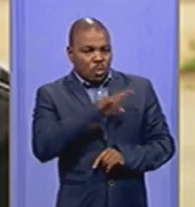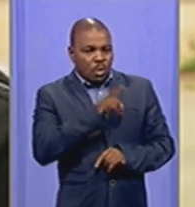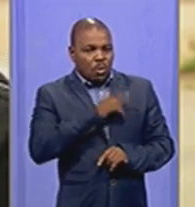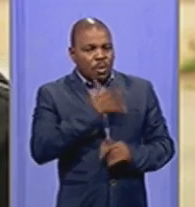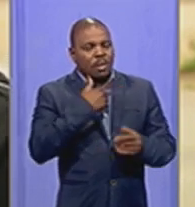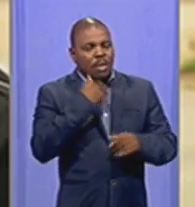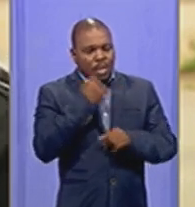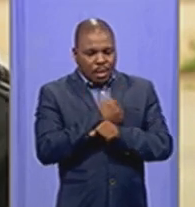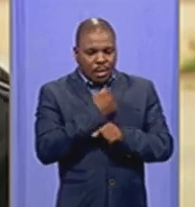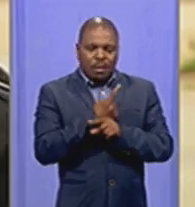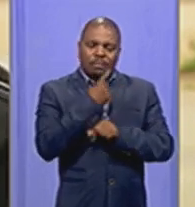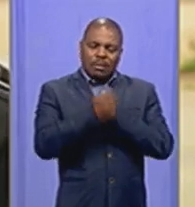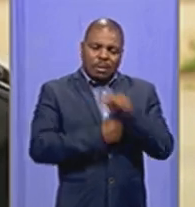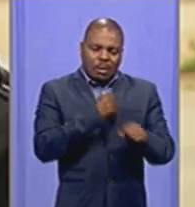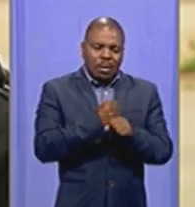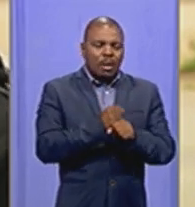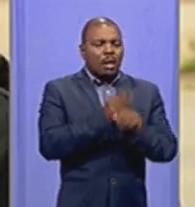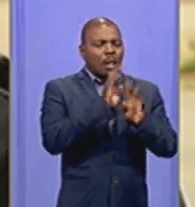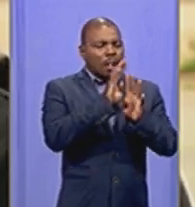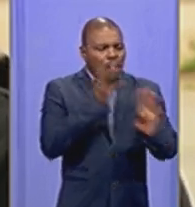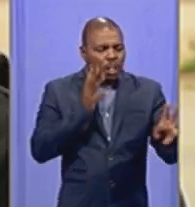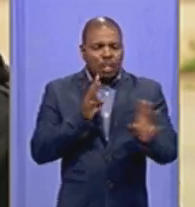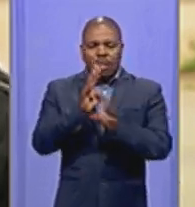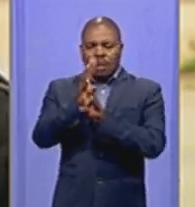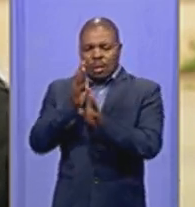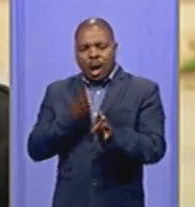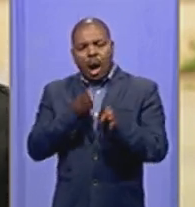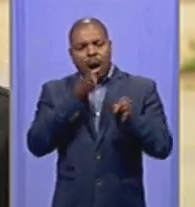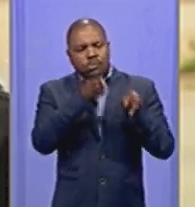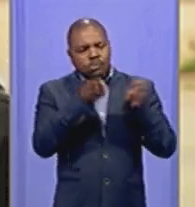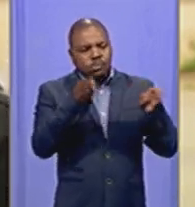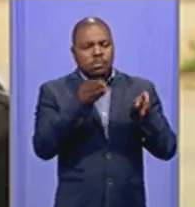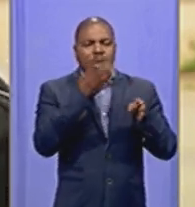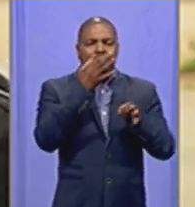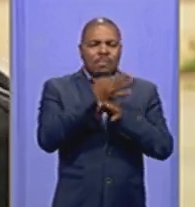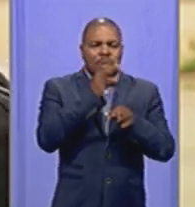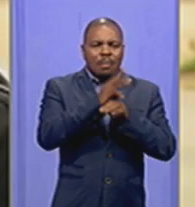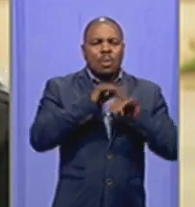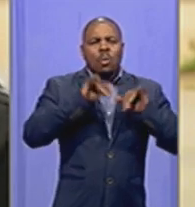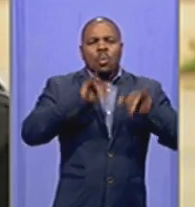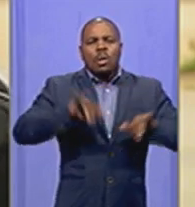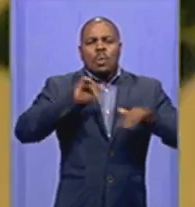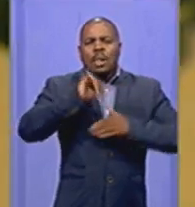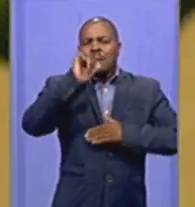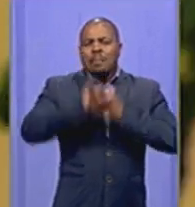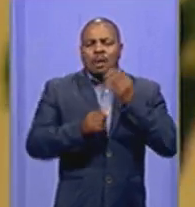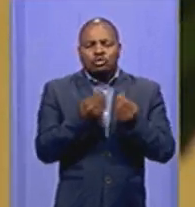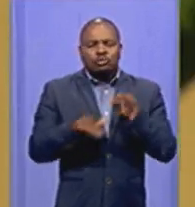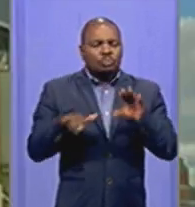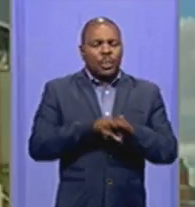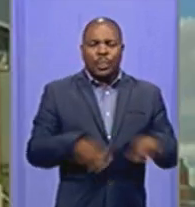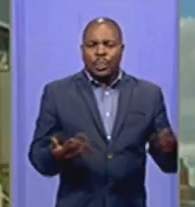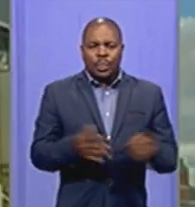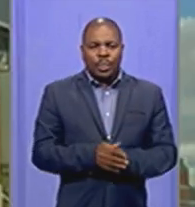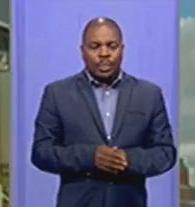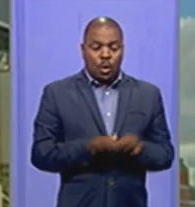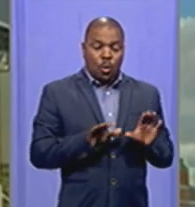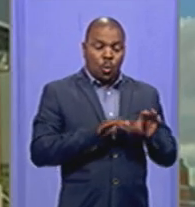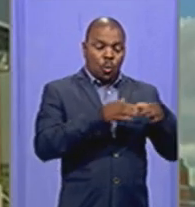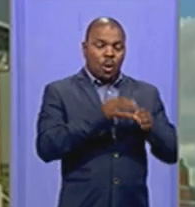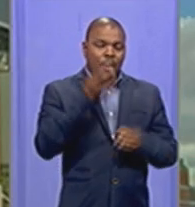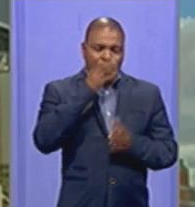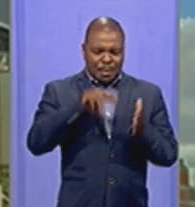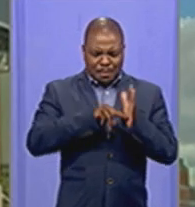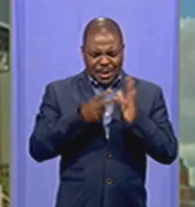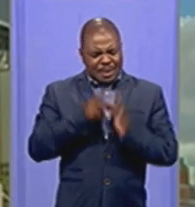ngwao mongwe le o mongwe re na le di-line tsa gore batswadi ba fetsa kgwedi bana ba bona ba sa ye dikolong. Mokgatlho wa re go tshwanetse go nna le